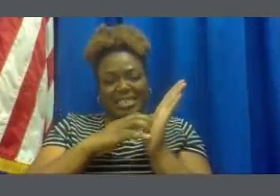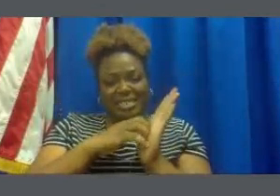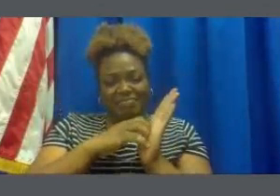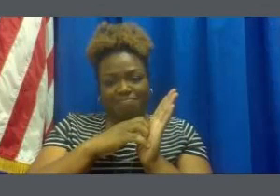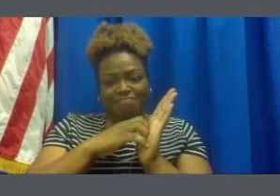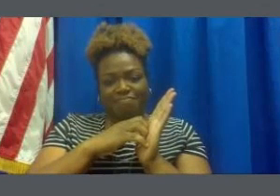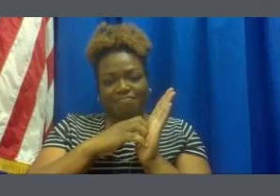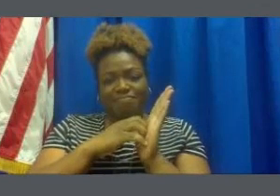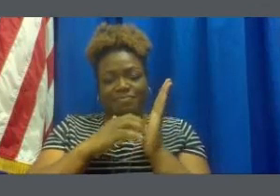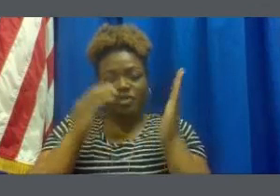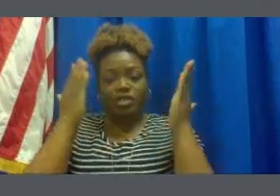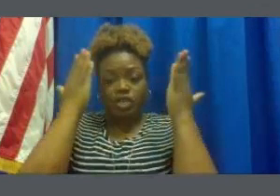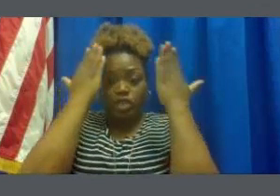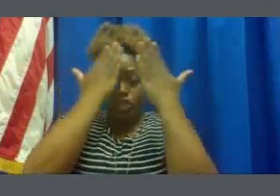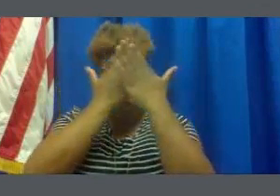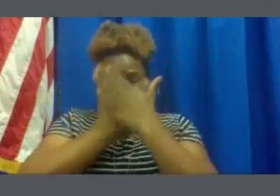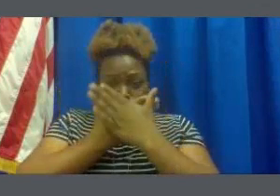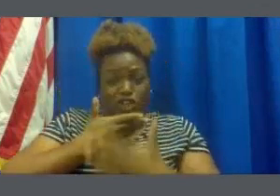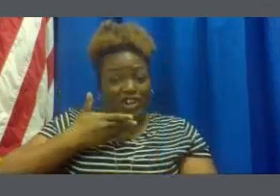Weakness.